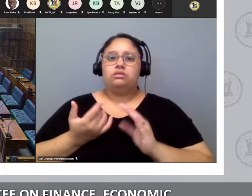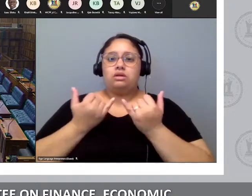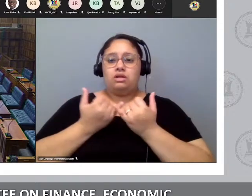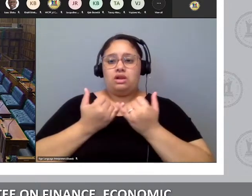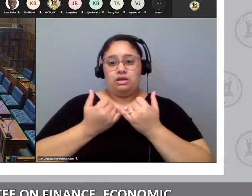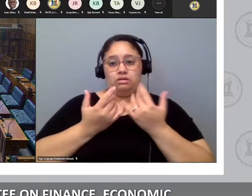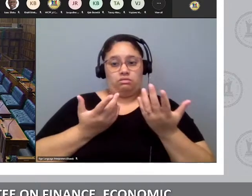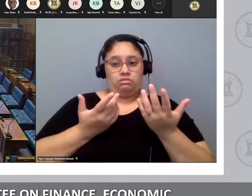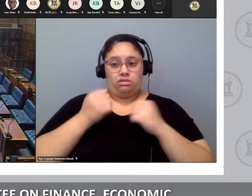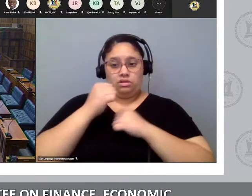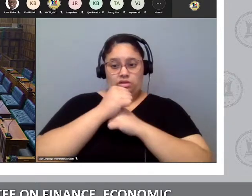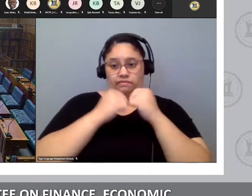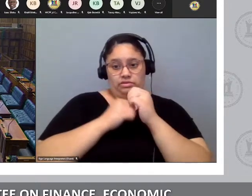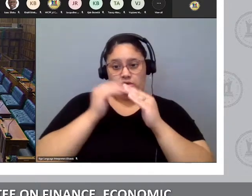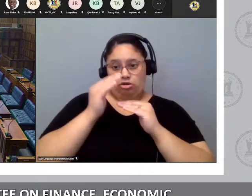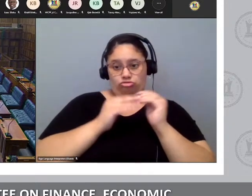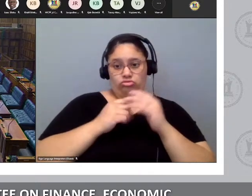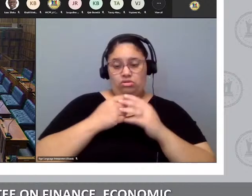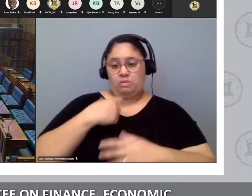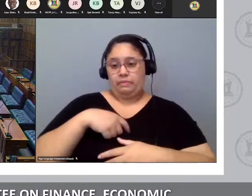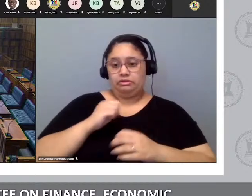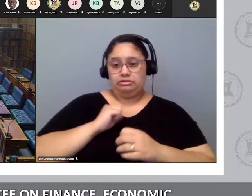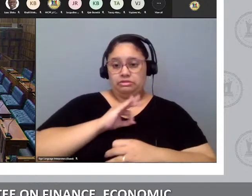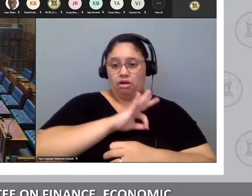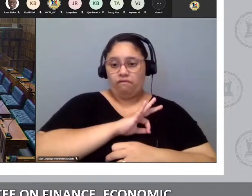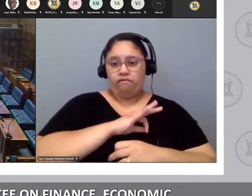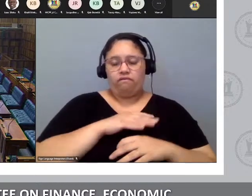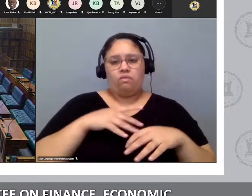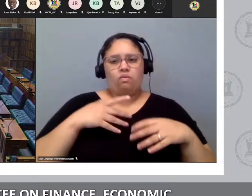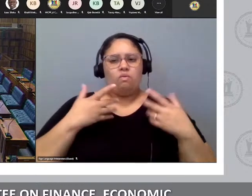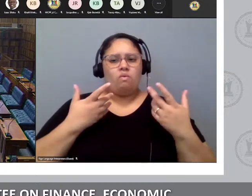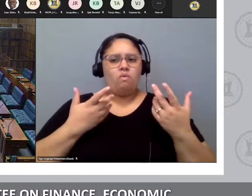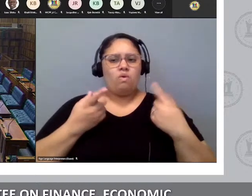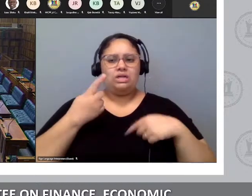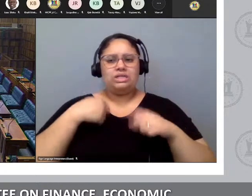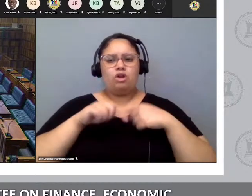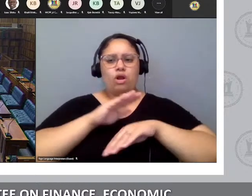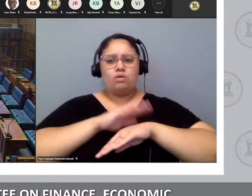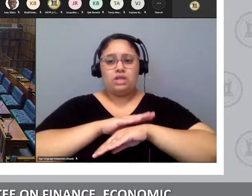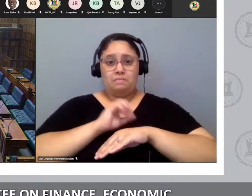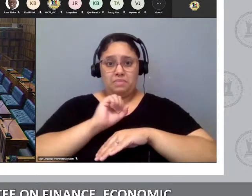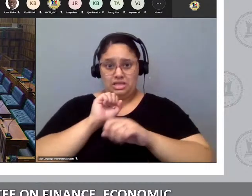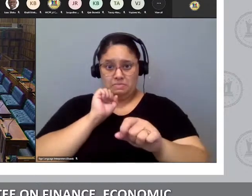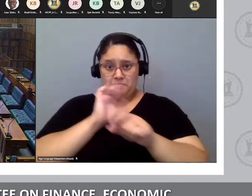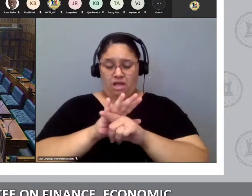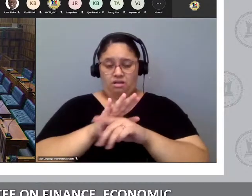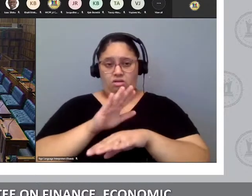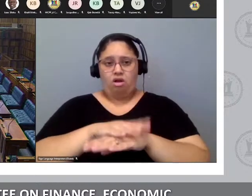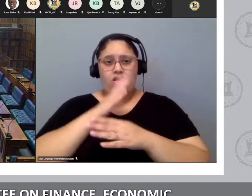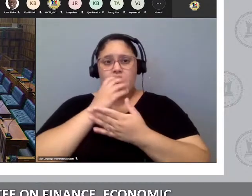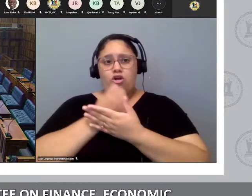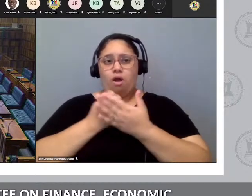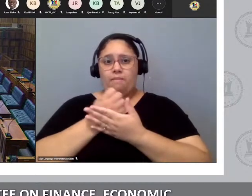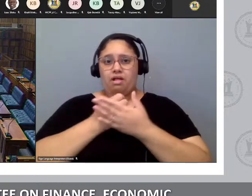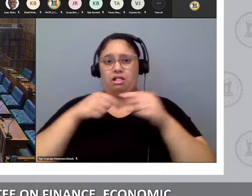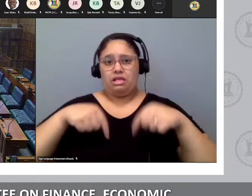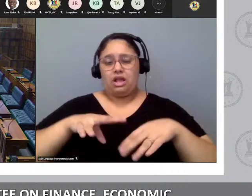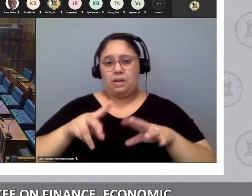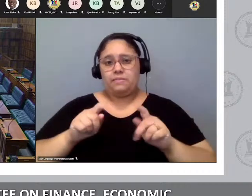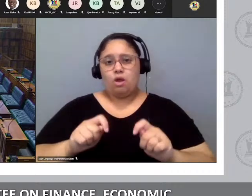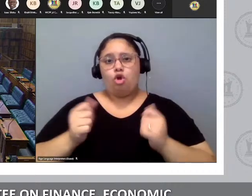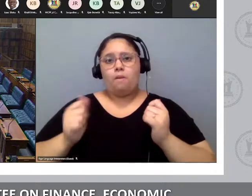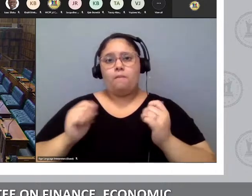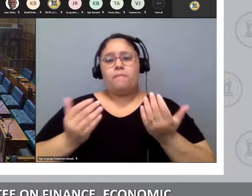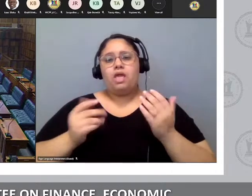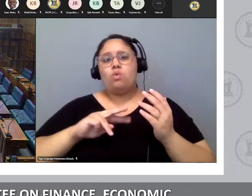infrastructure Personnel um or turnaround time impact on how economical Cape toown is as opposed to